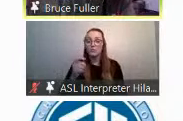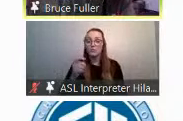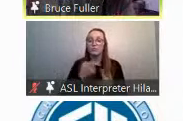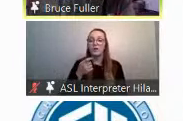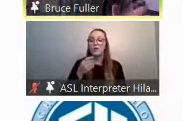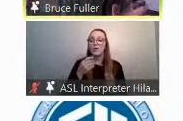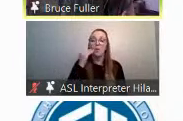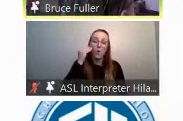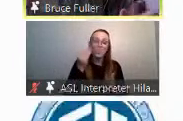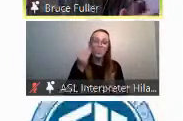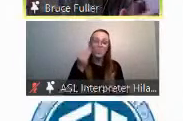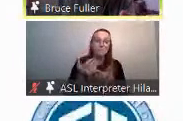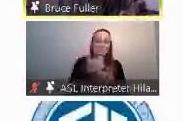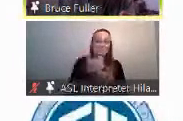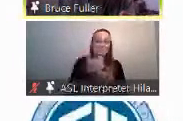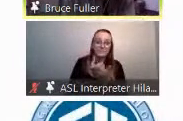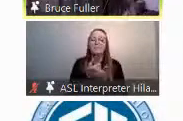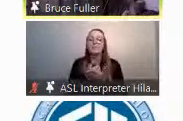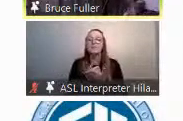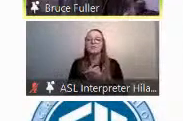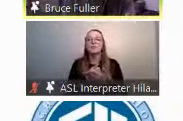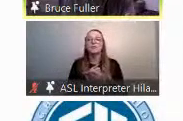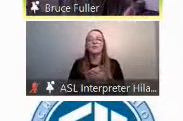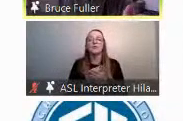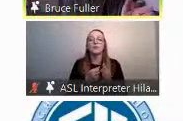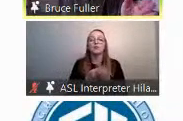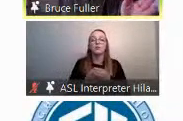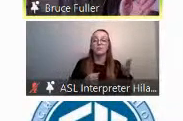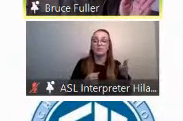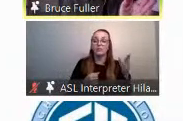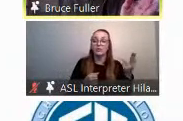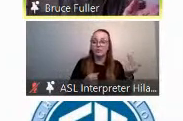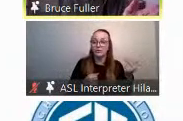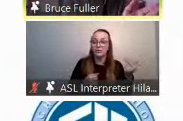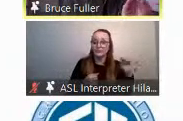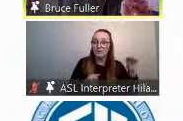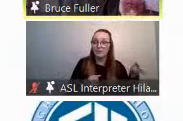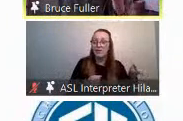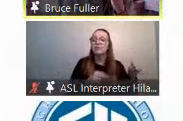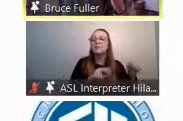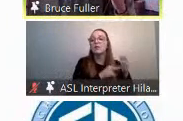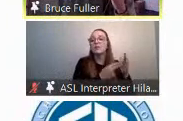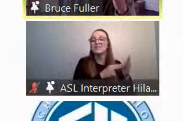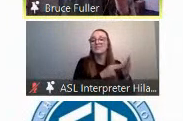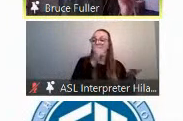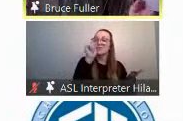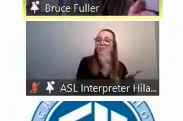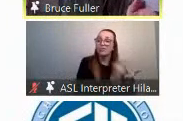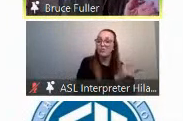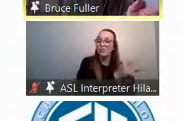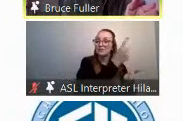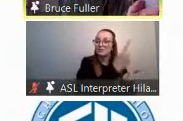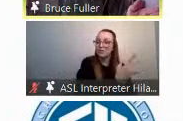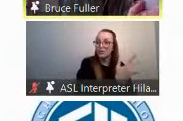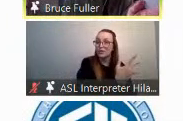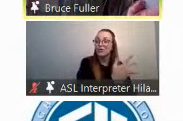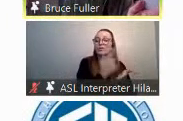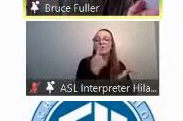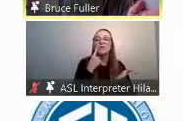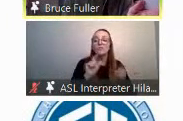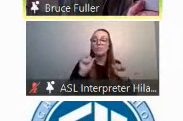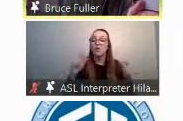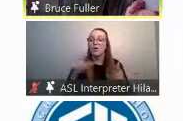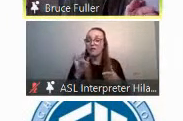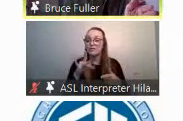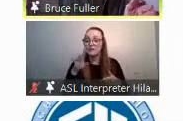income. So on the far bar that says 13%, that's the lowest third of all zip codes in terms of family income